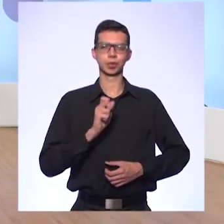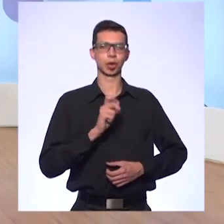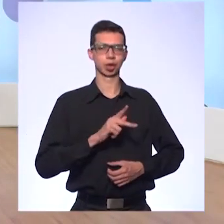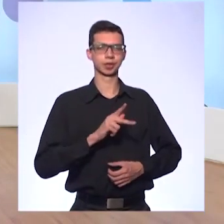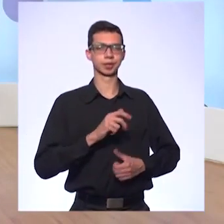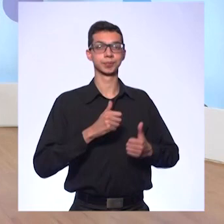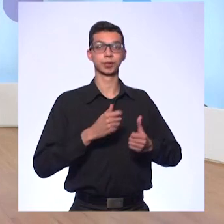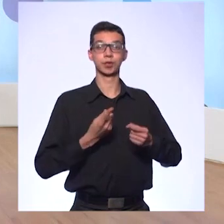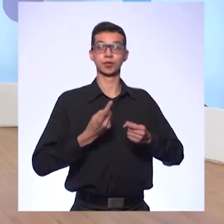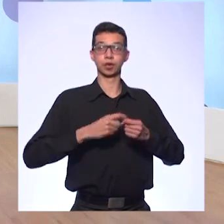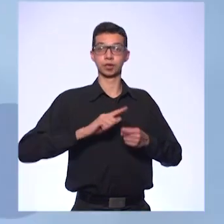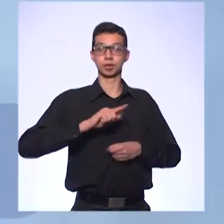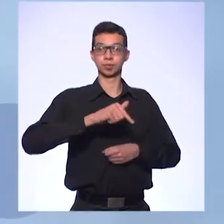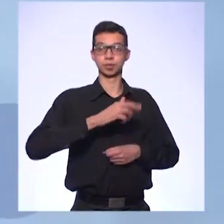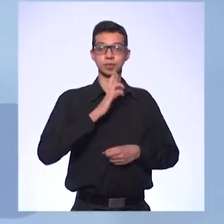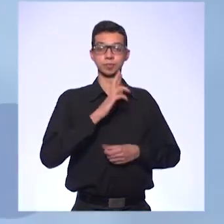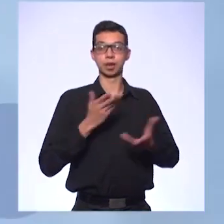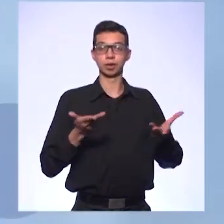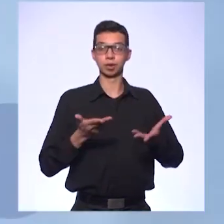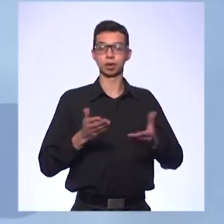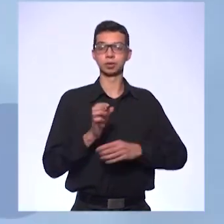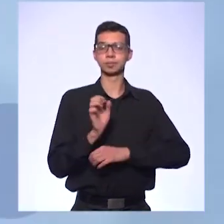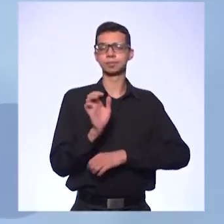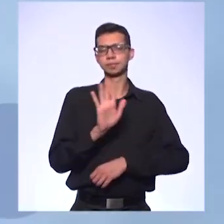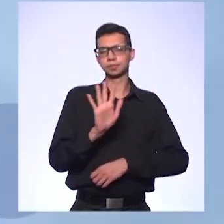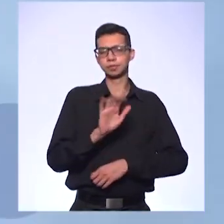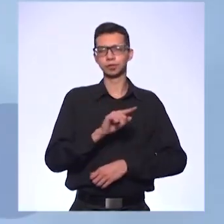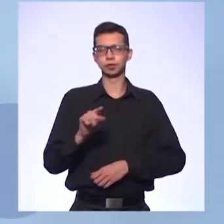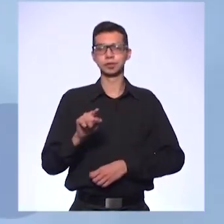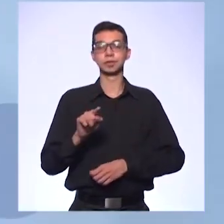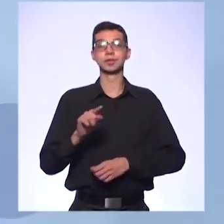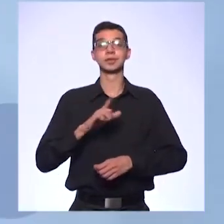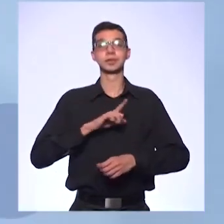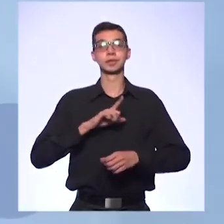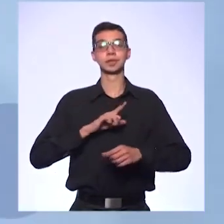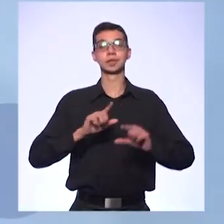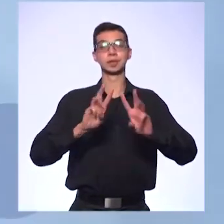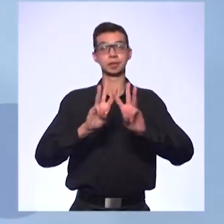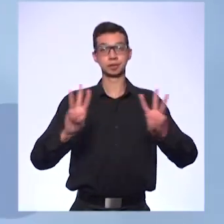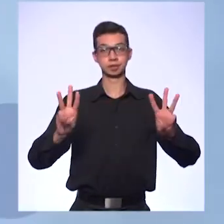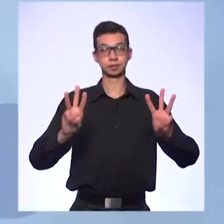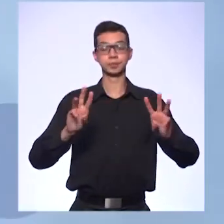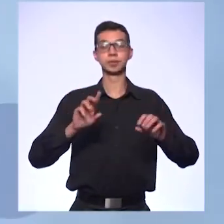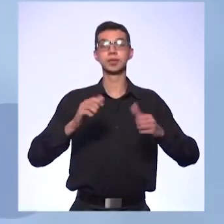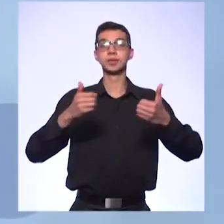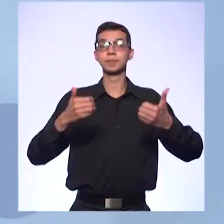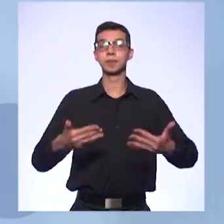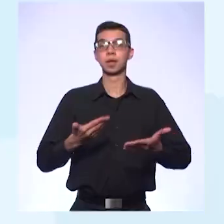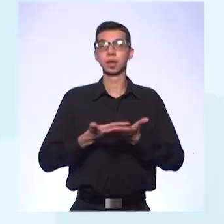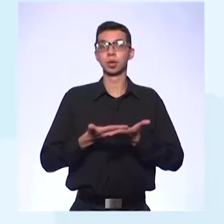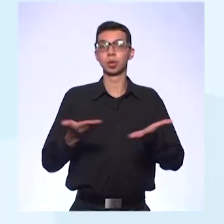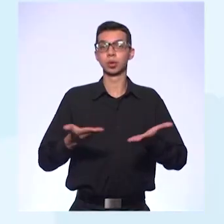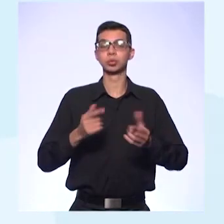Eu vou me despedir agora, vai aparecer para vocês um link para vocês falarem sobre a aula de hoje. Então, a gente vai se despedir agora e vai ficar o link na tela,